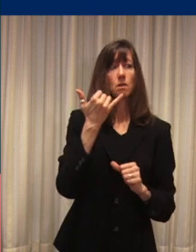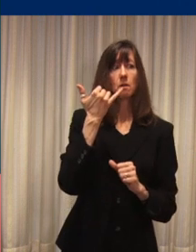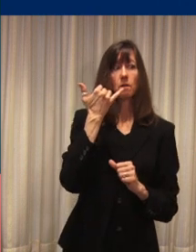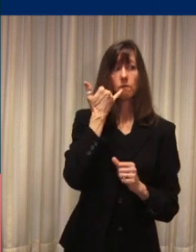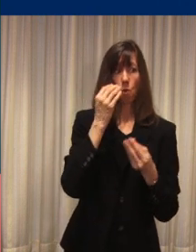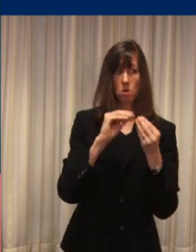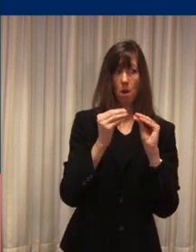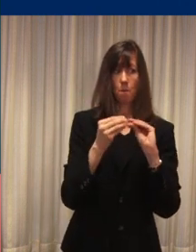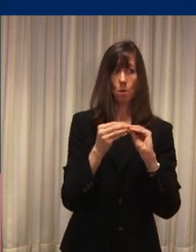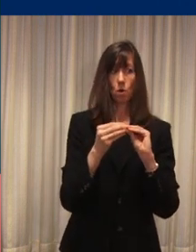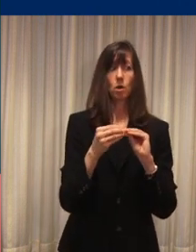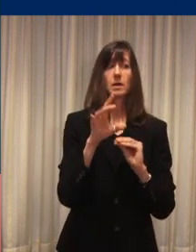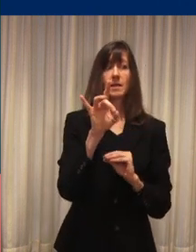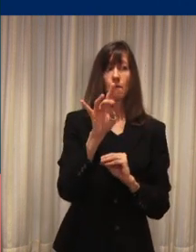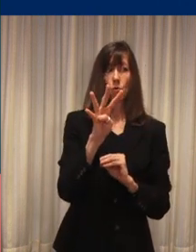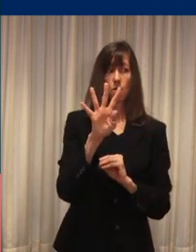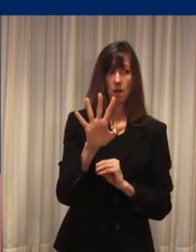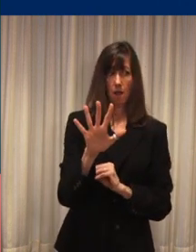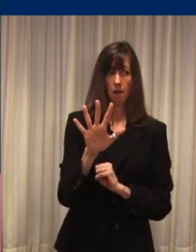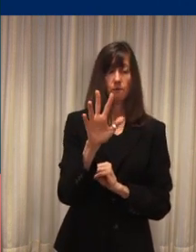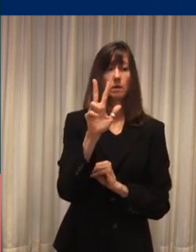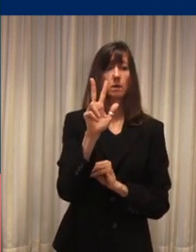that happen so quickly